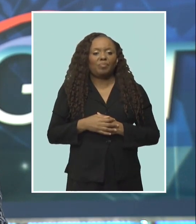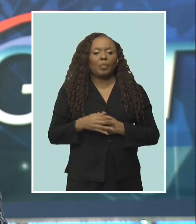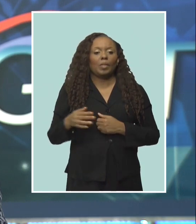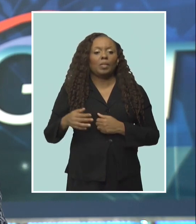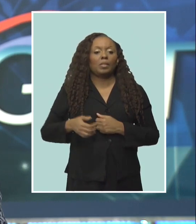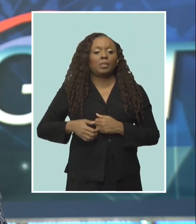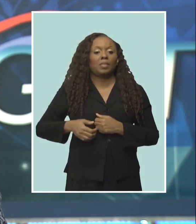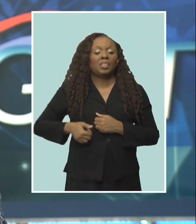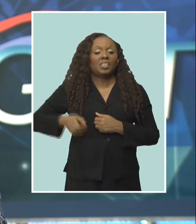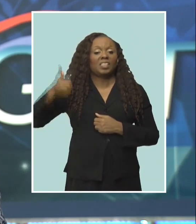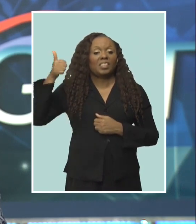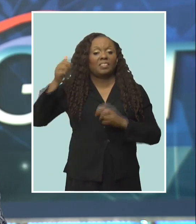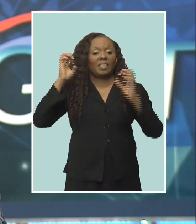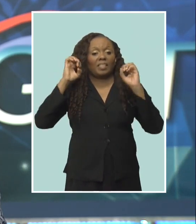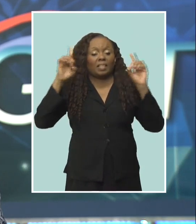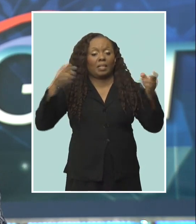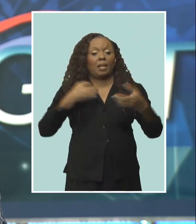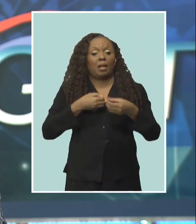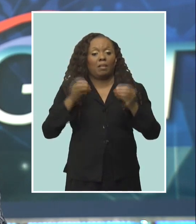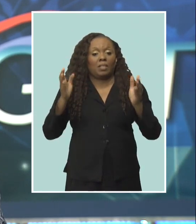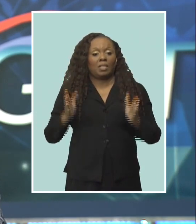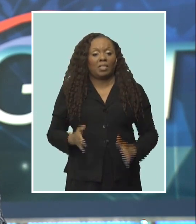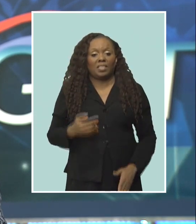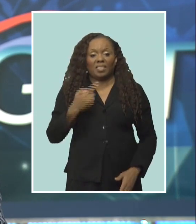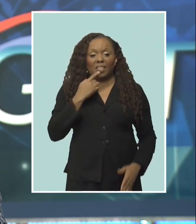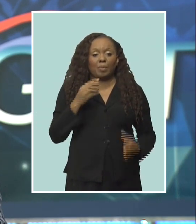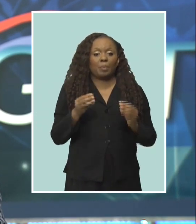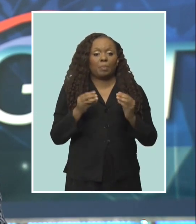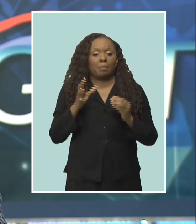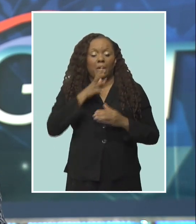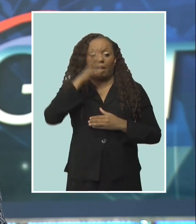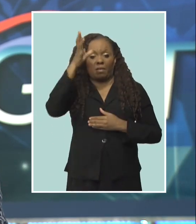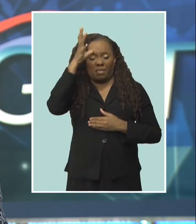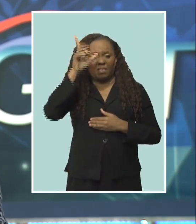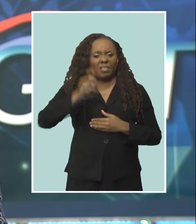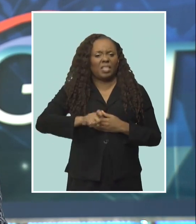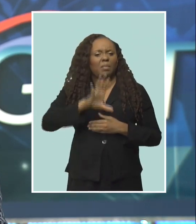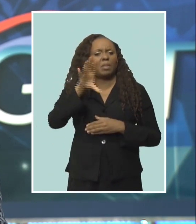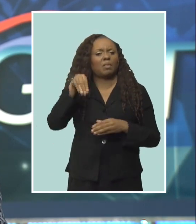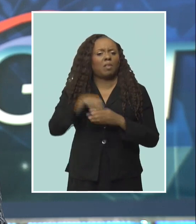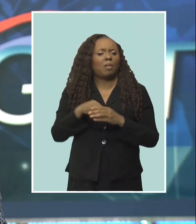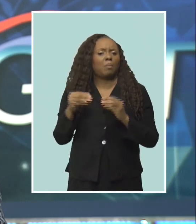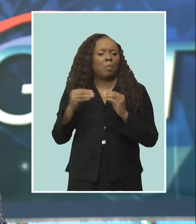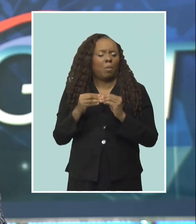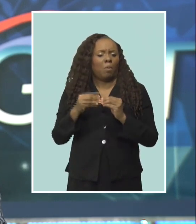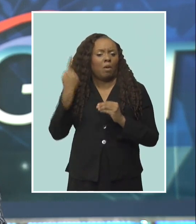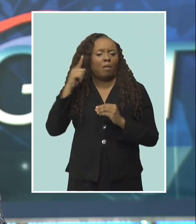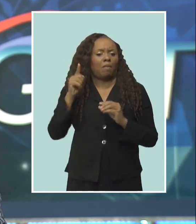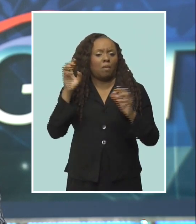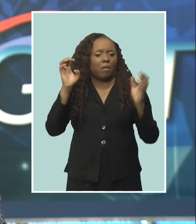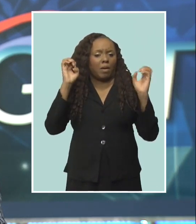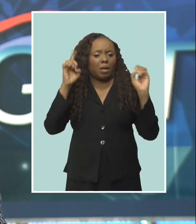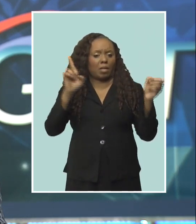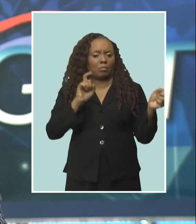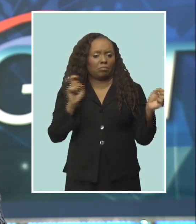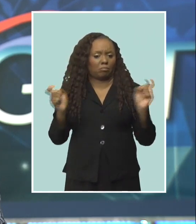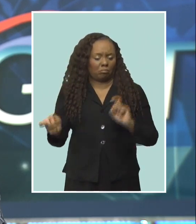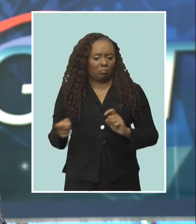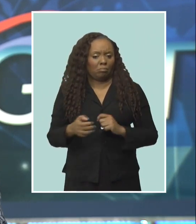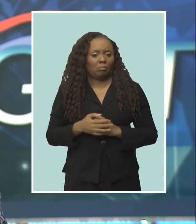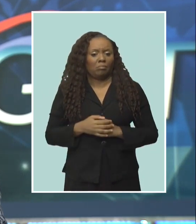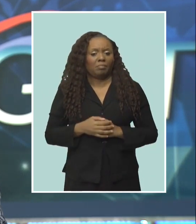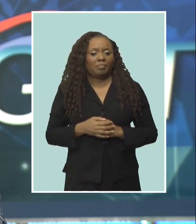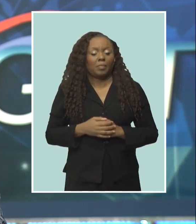Dr. Ramona Archer Bradshaw says greater involvement of parents is required for Barbados' education transformation efforts to take